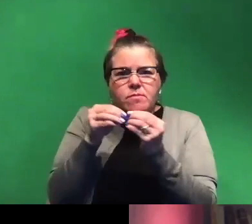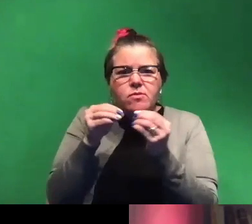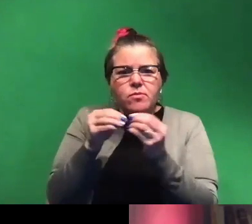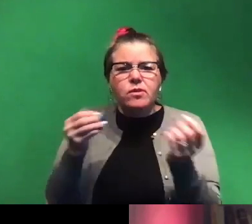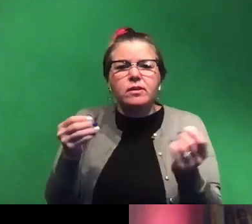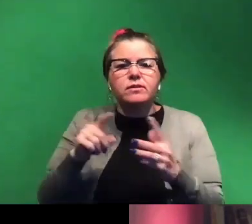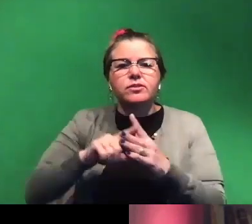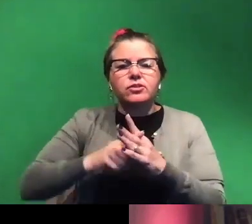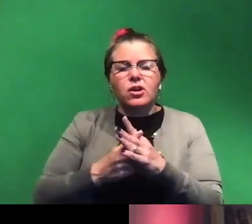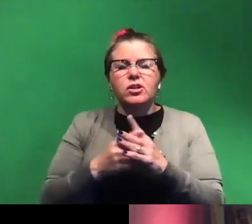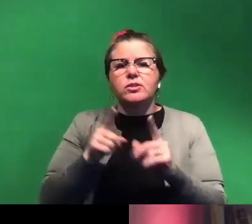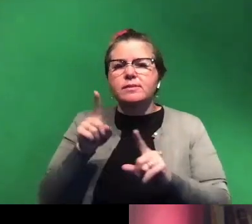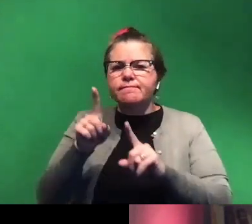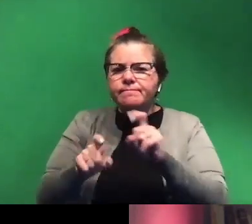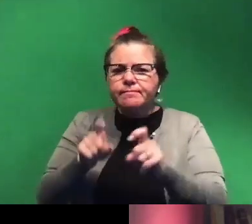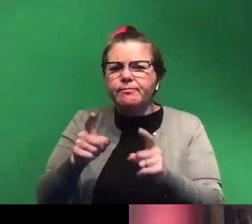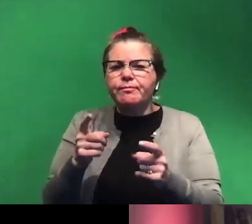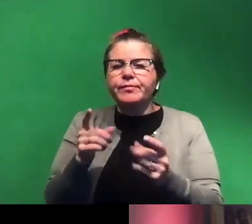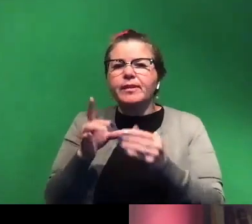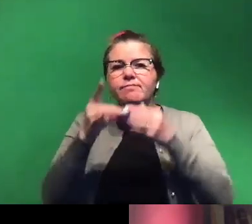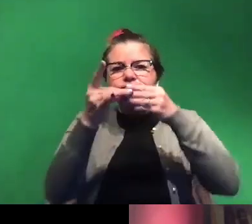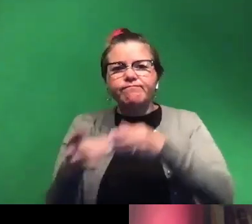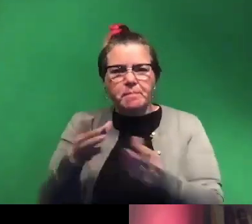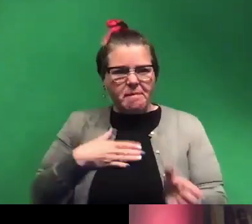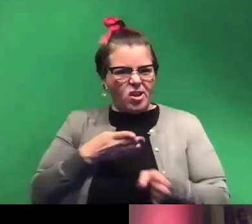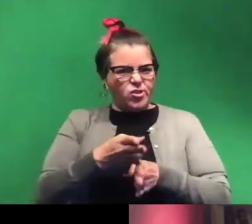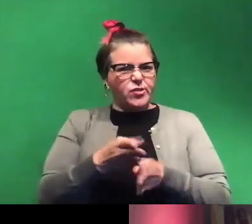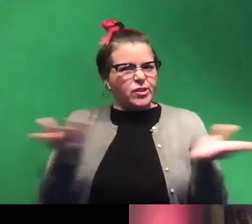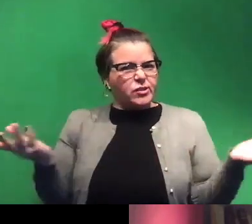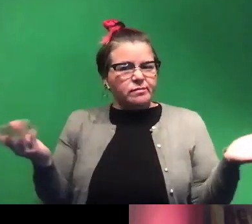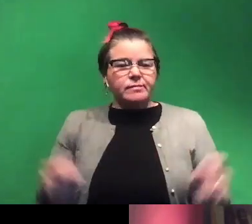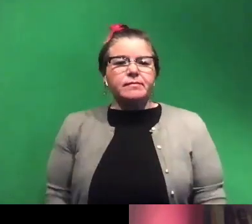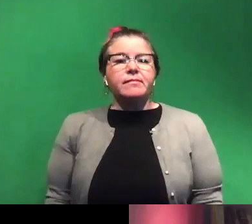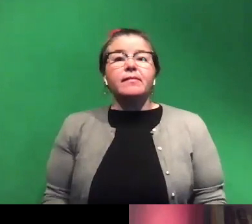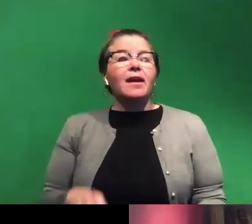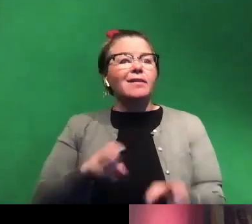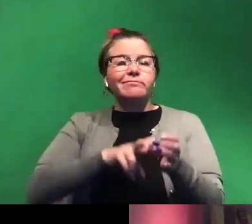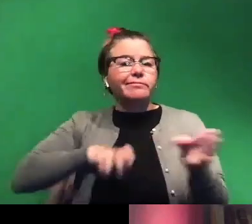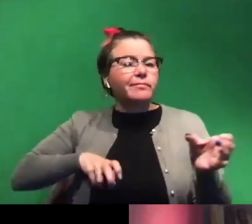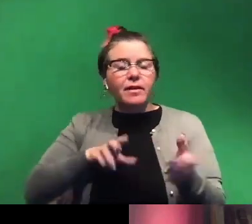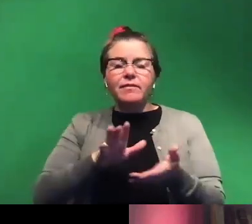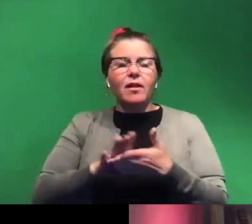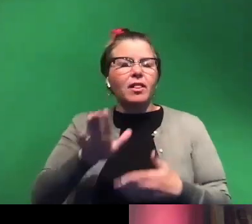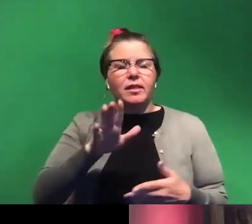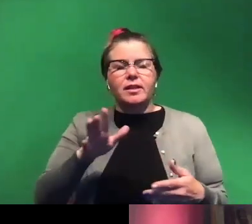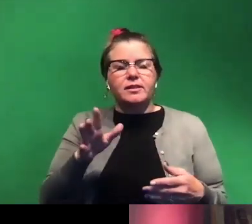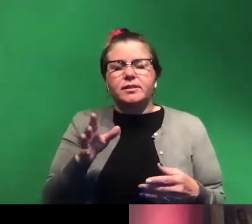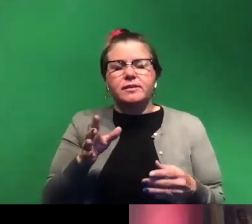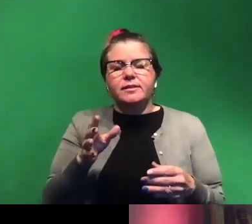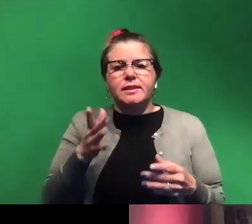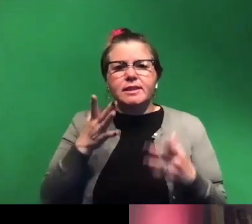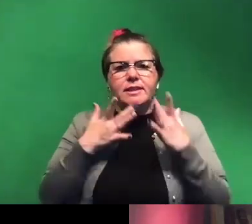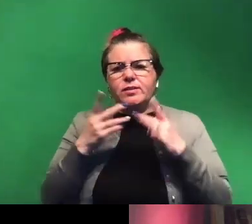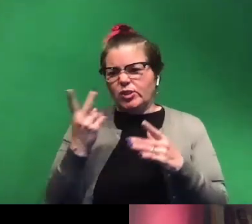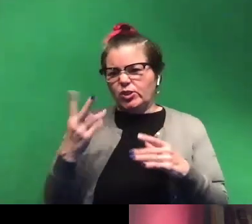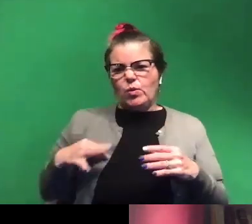those questions just led me to this career. I actually dropped out of college 2 credits short of my degree, so the career that